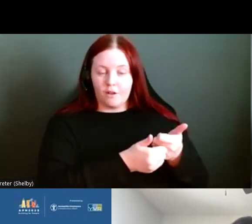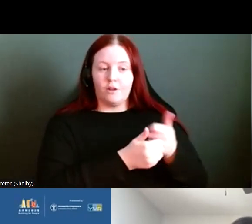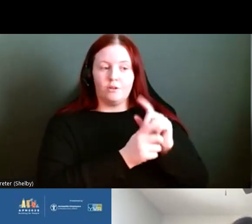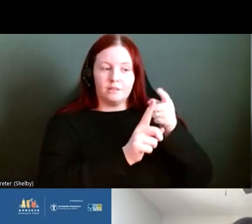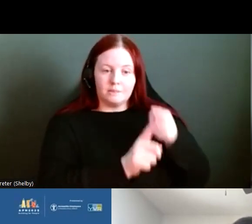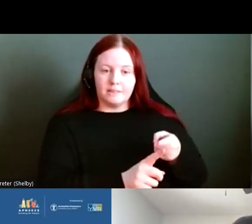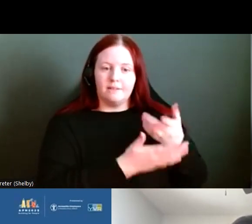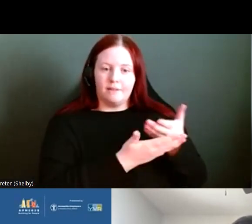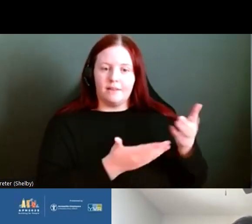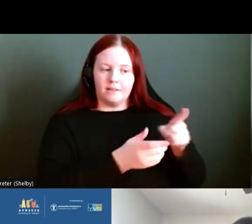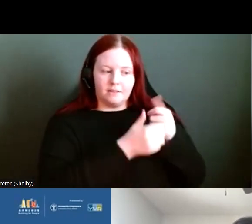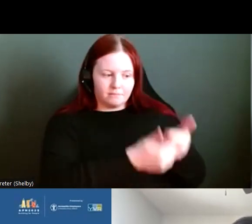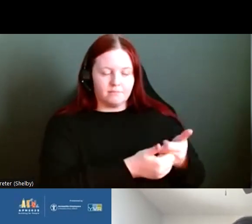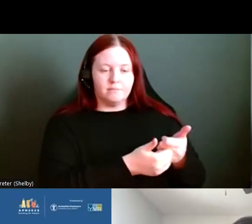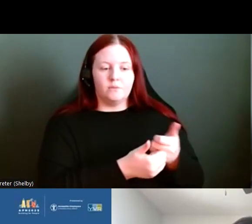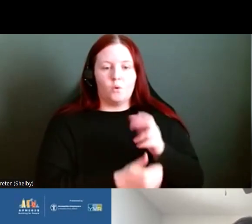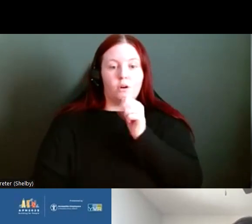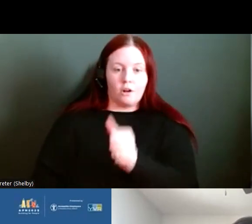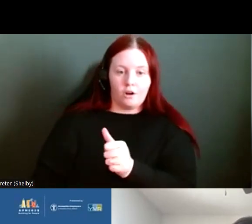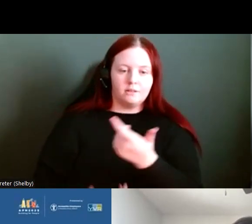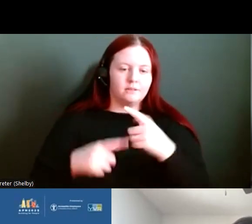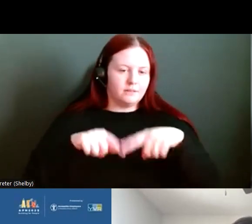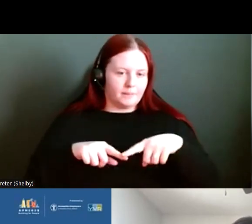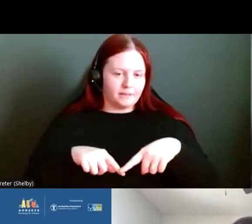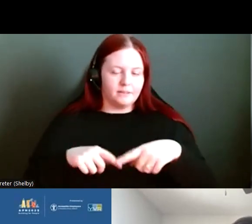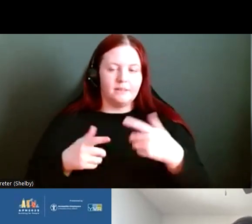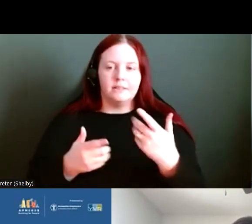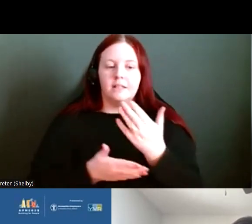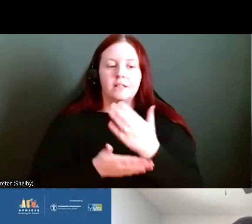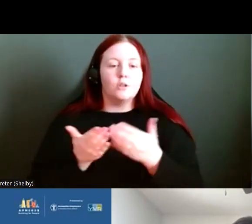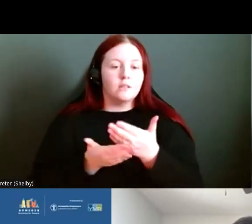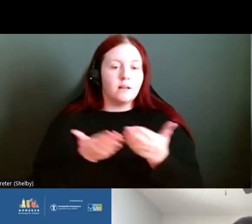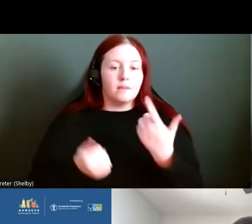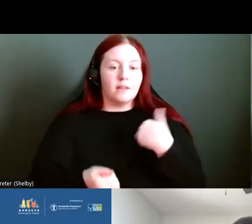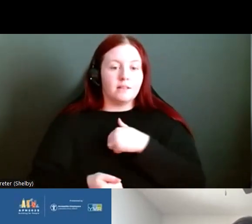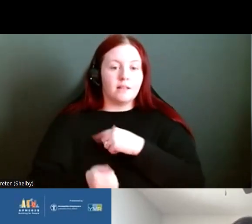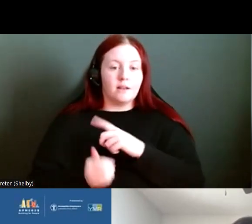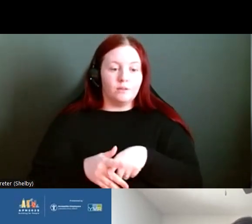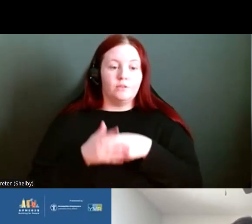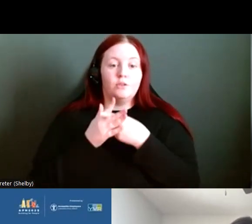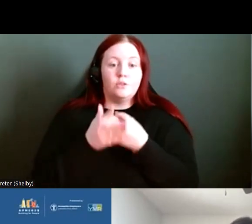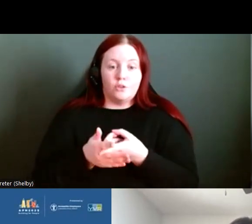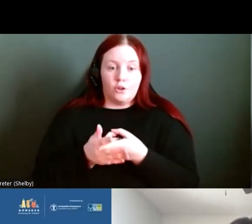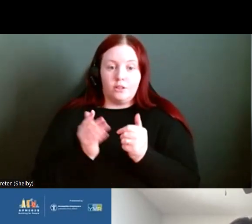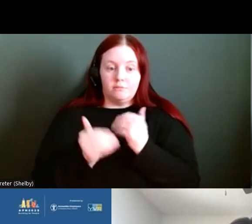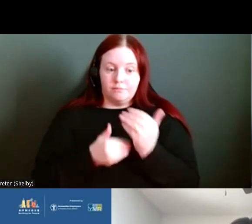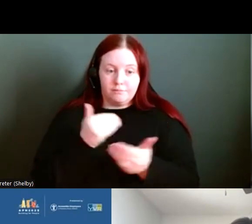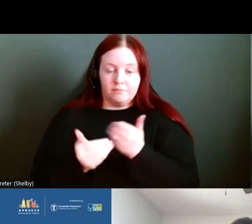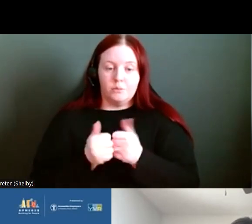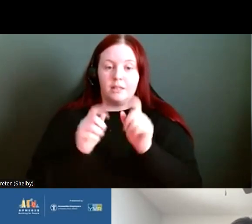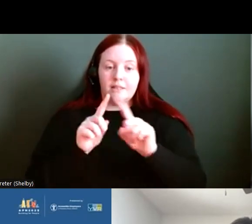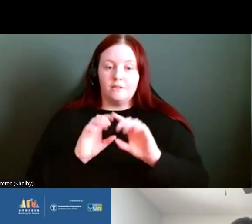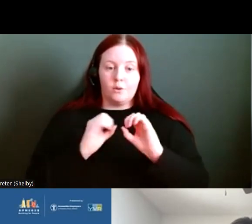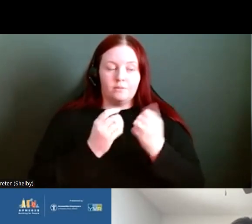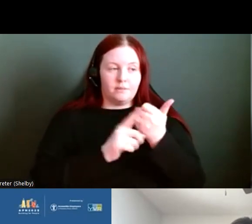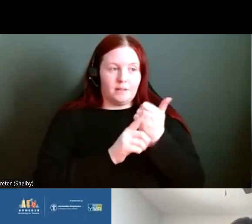not. But I would say some of the things that we've started with for organizations that have no